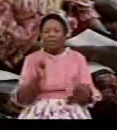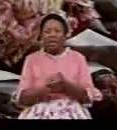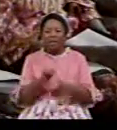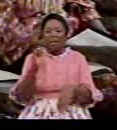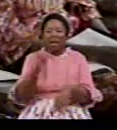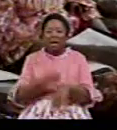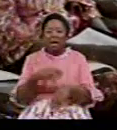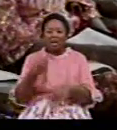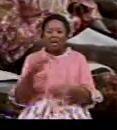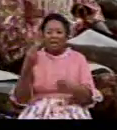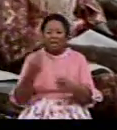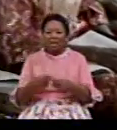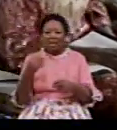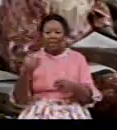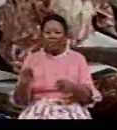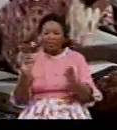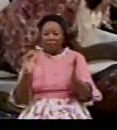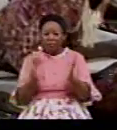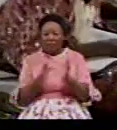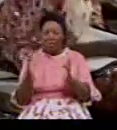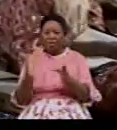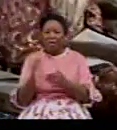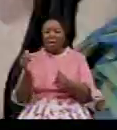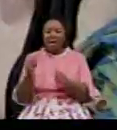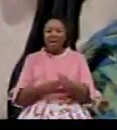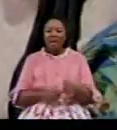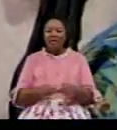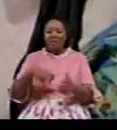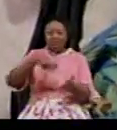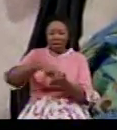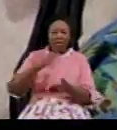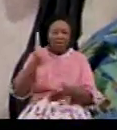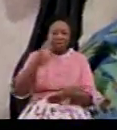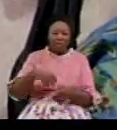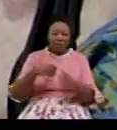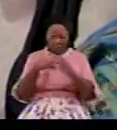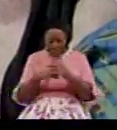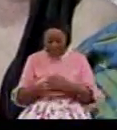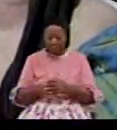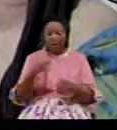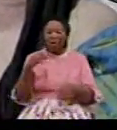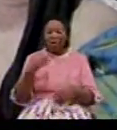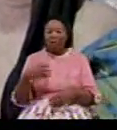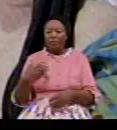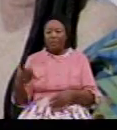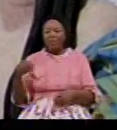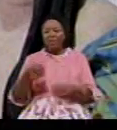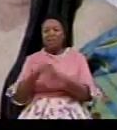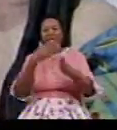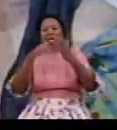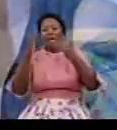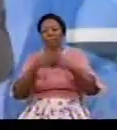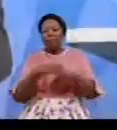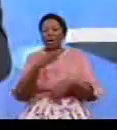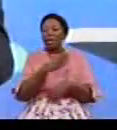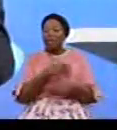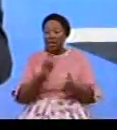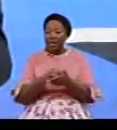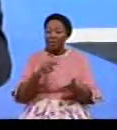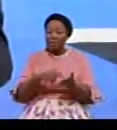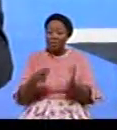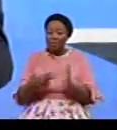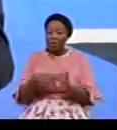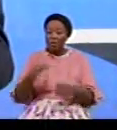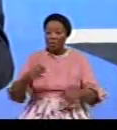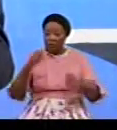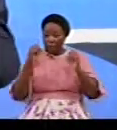and they shall be my people. Shall be my people. Shall be